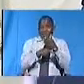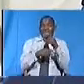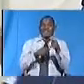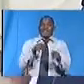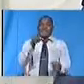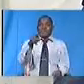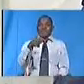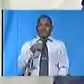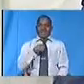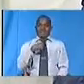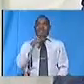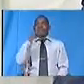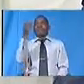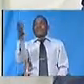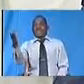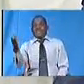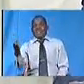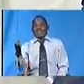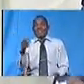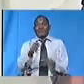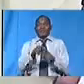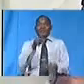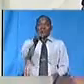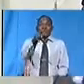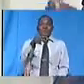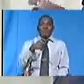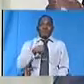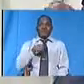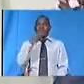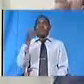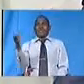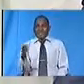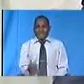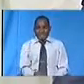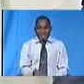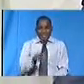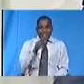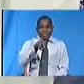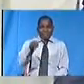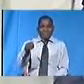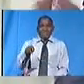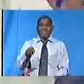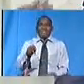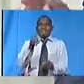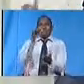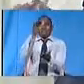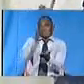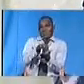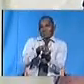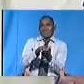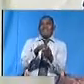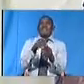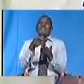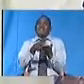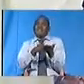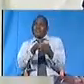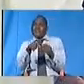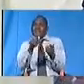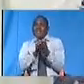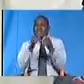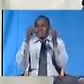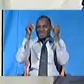I were not there, the petitioners sought to limit discussion about this serious